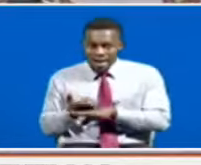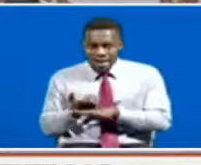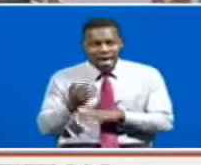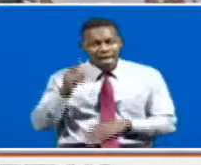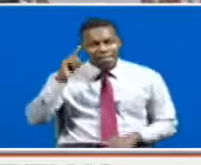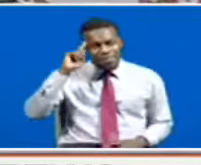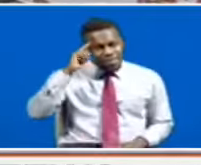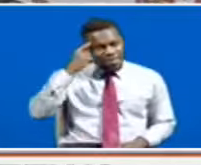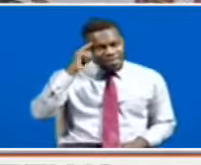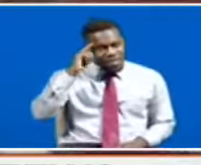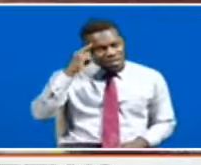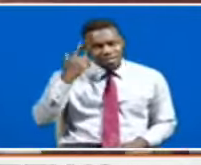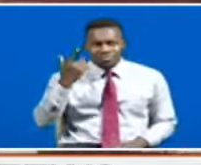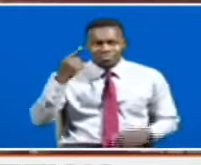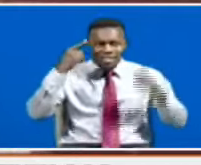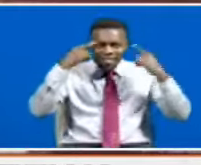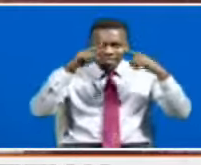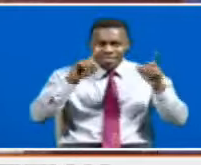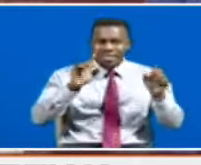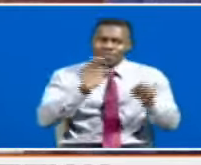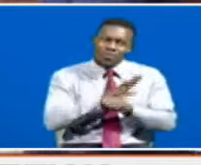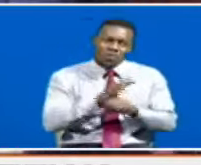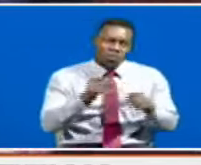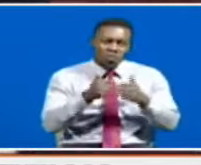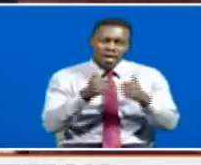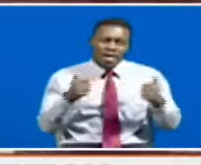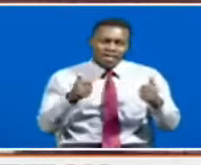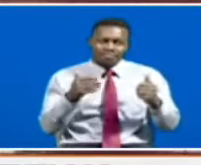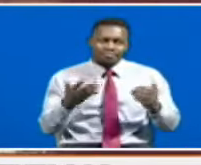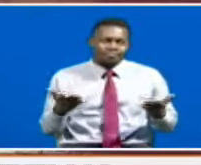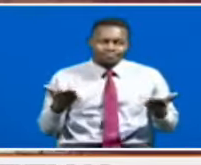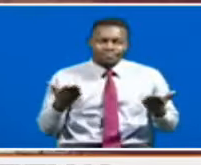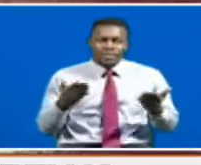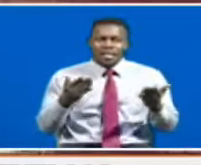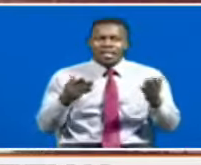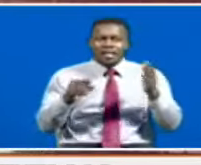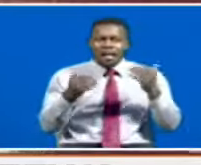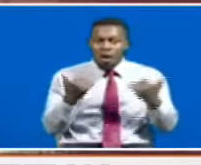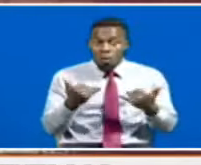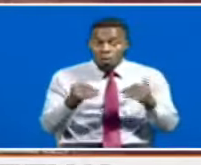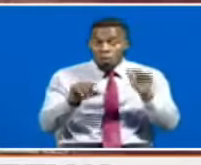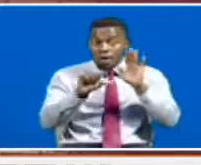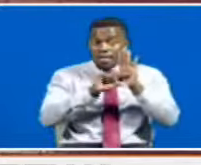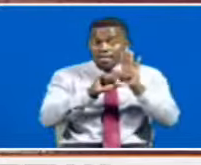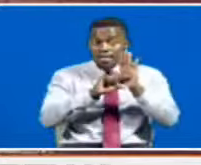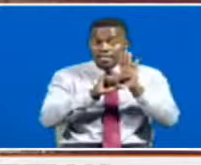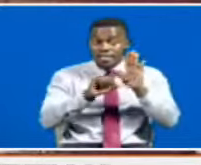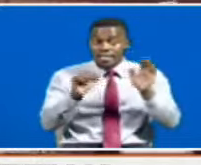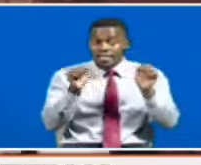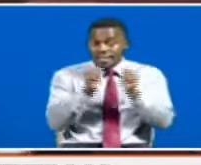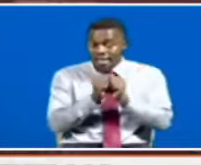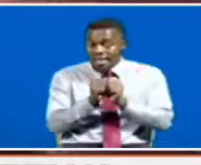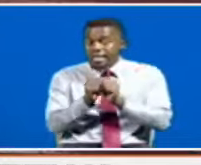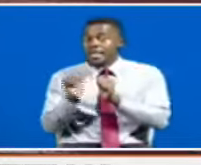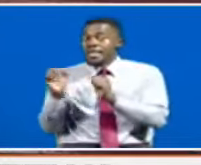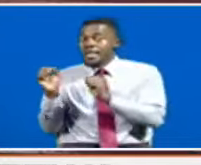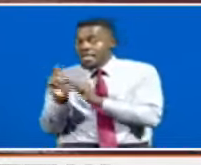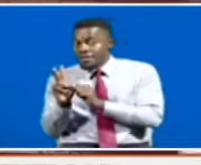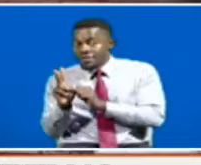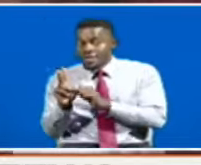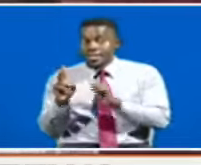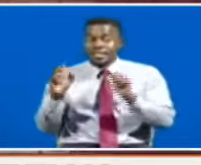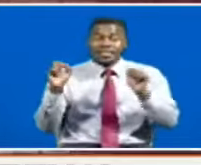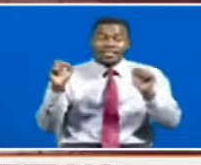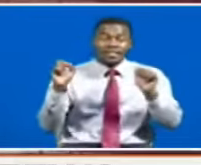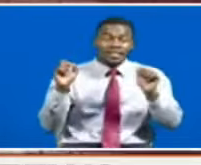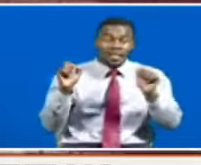ourselves having grown. Of course, we'll have reached grade 10, 11 and 12, that is a senior school,